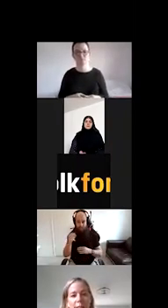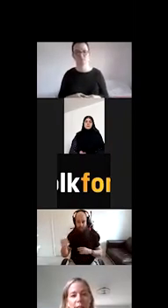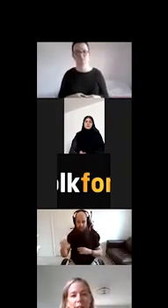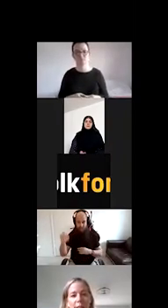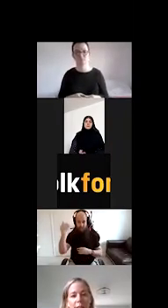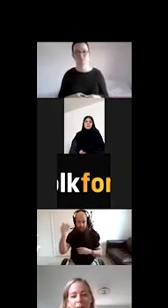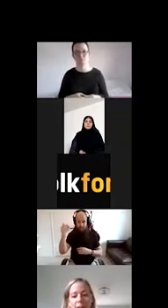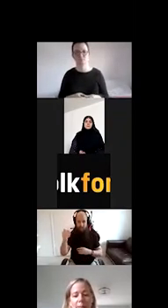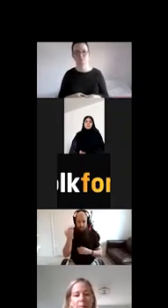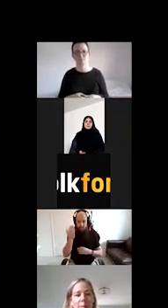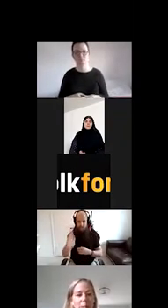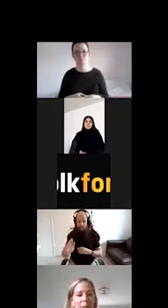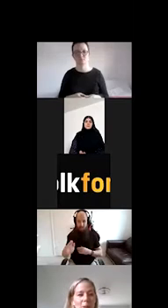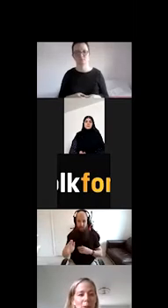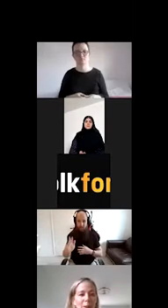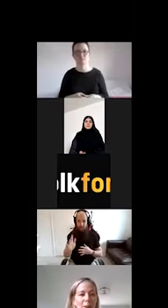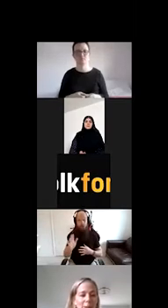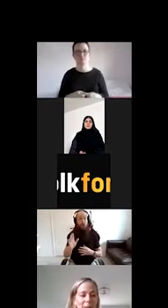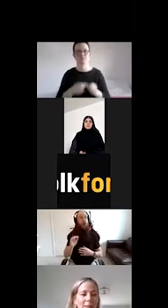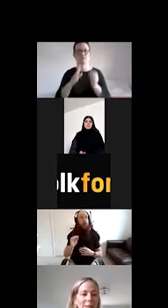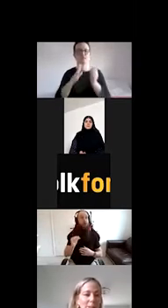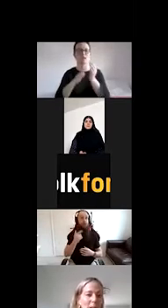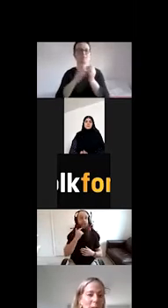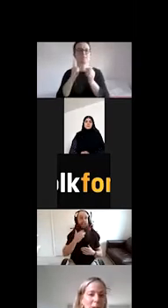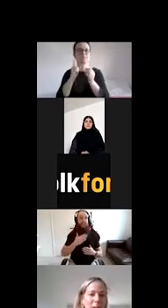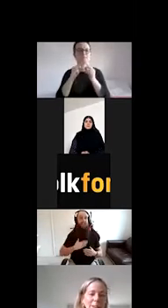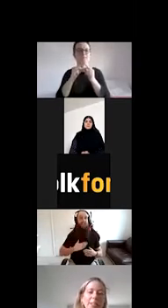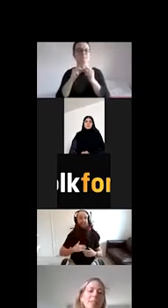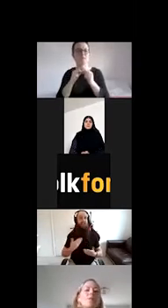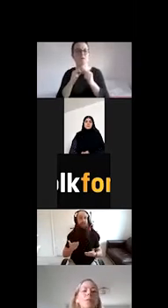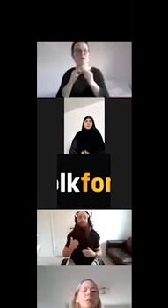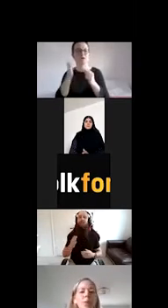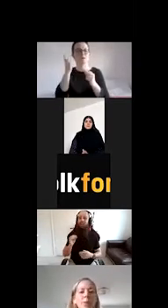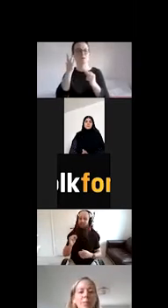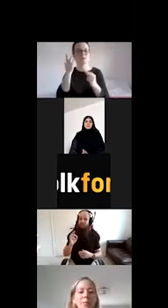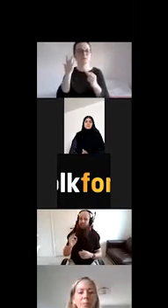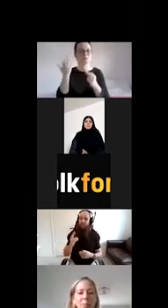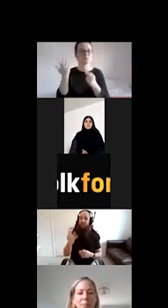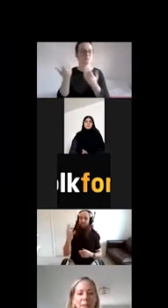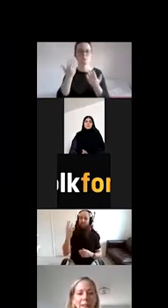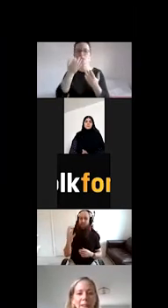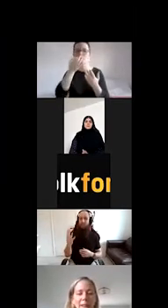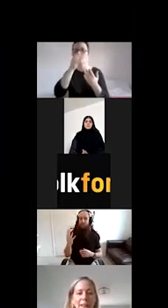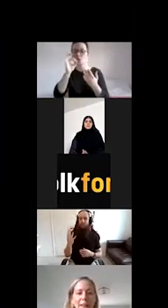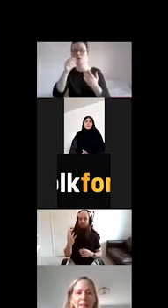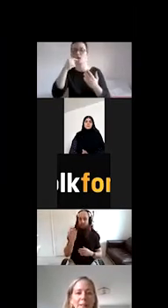slides. But yes, now, please. Yes, so now we are in the fourth.